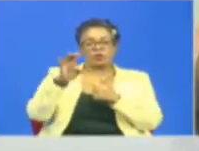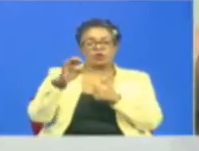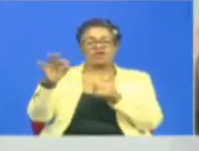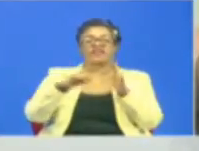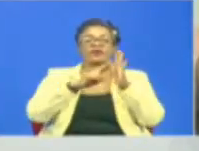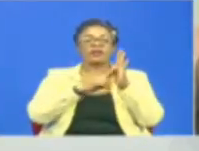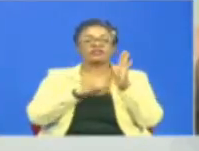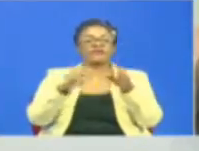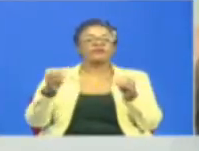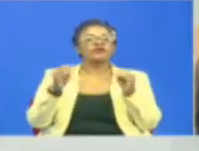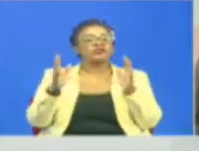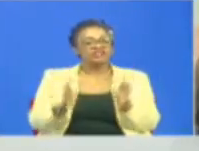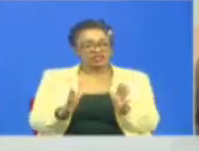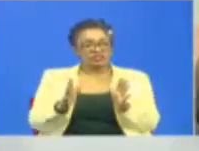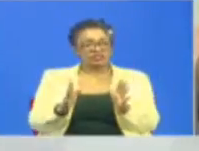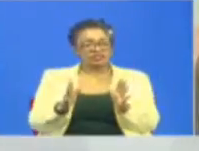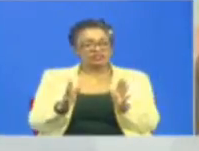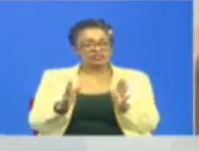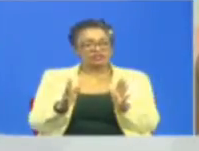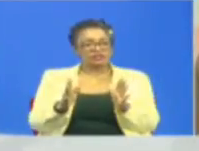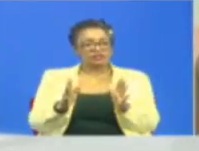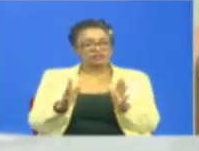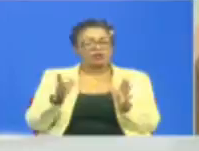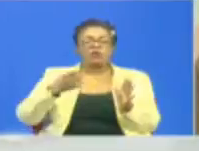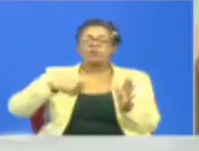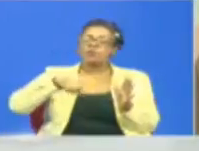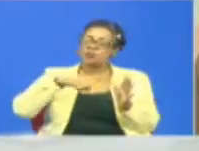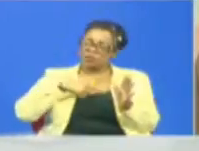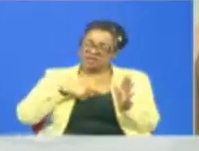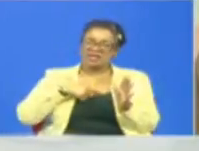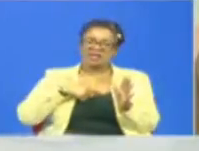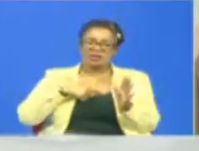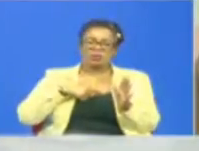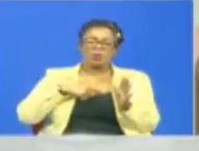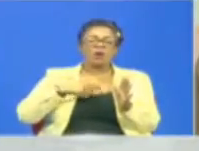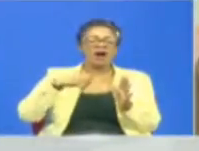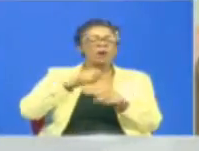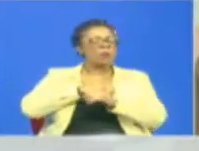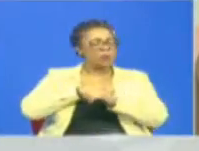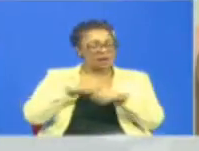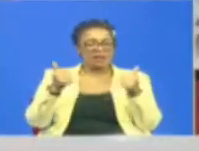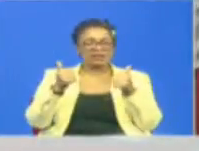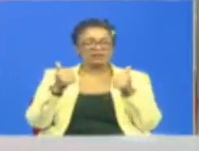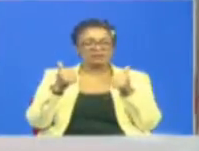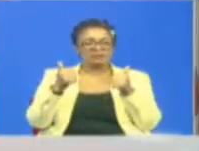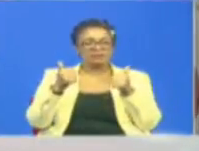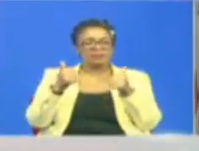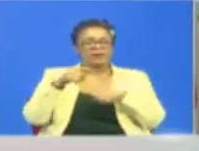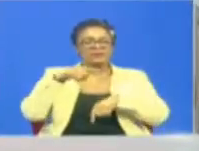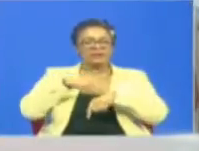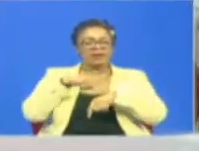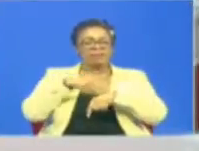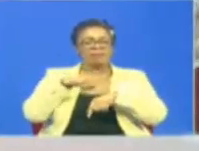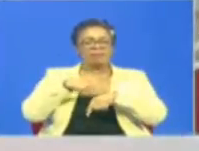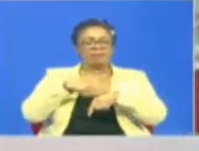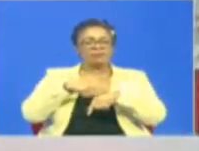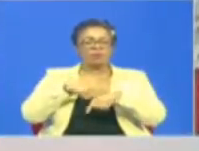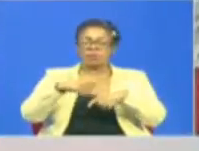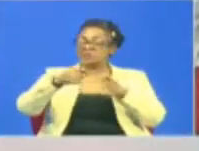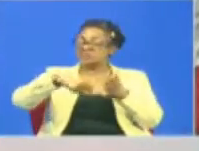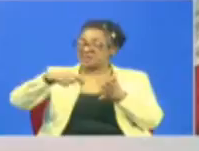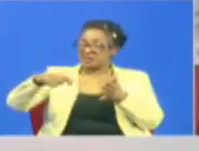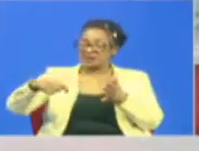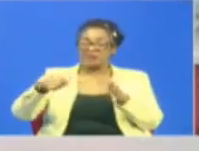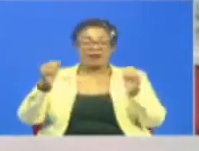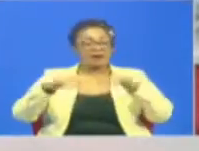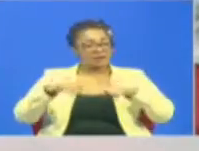Teachers, end quote. And we were very sane, we were sober when we were signing this agreement.